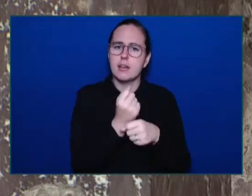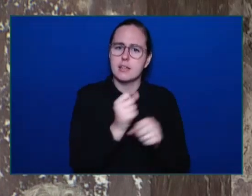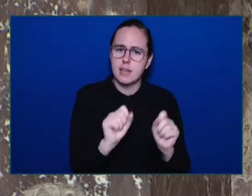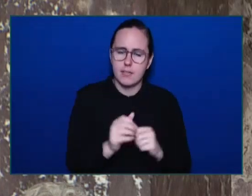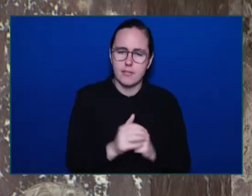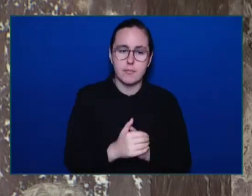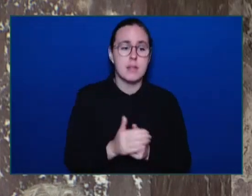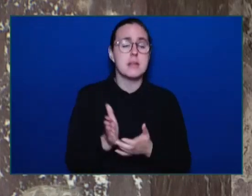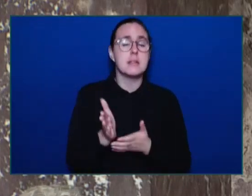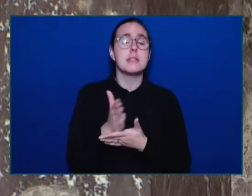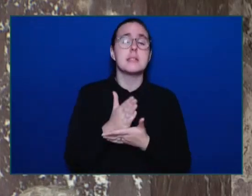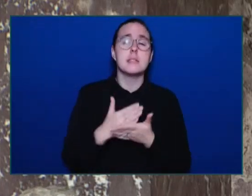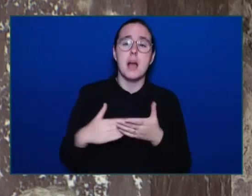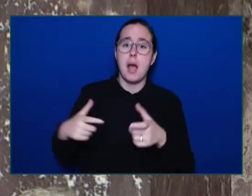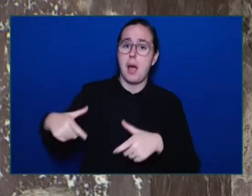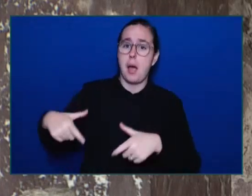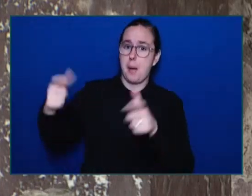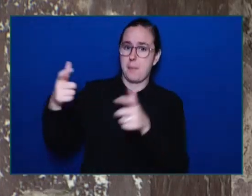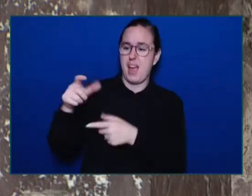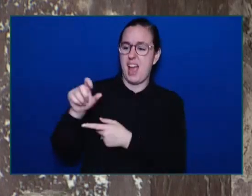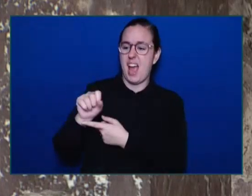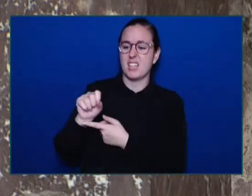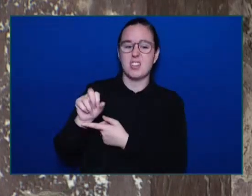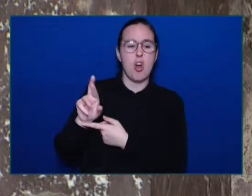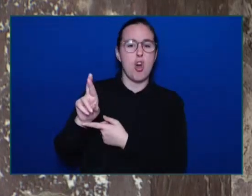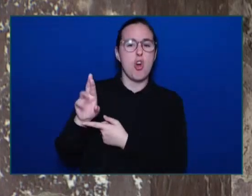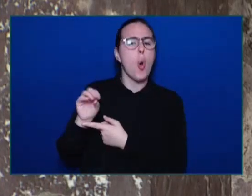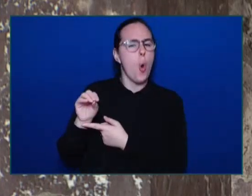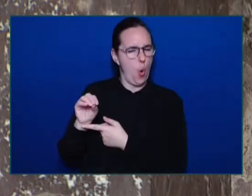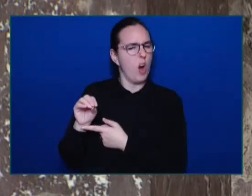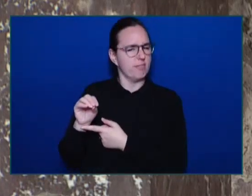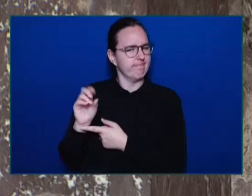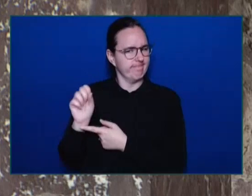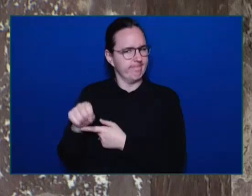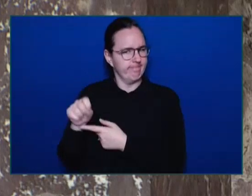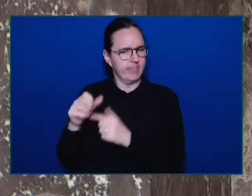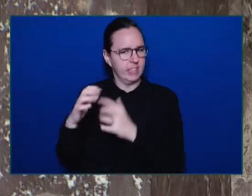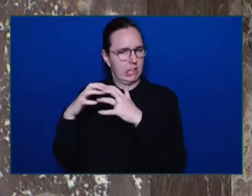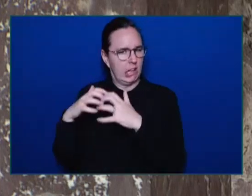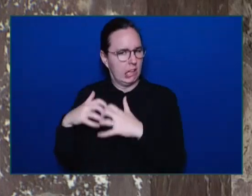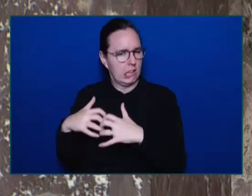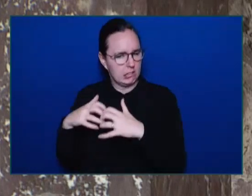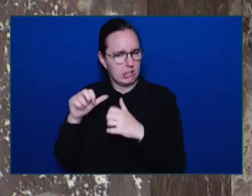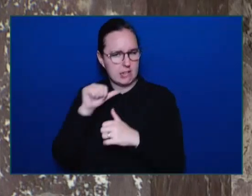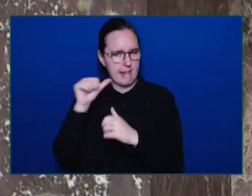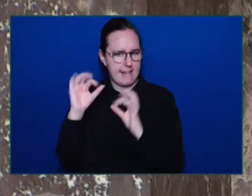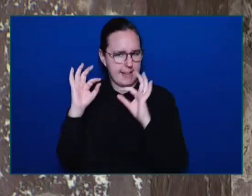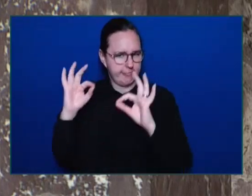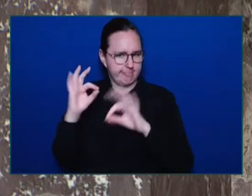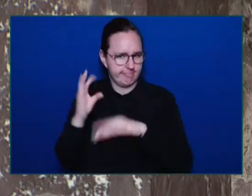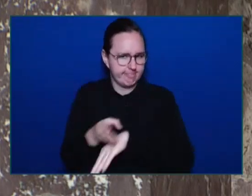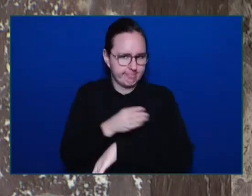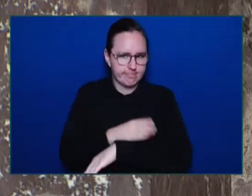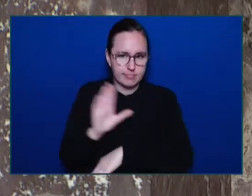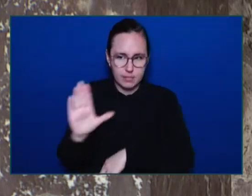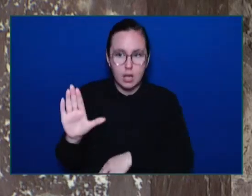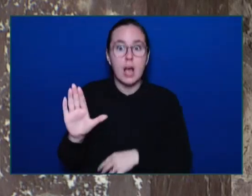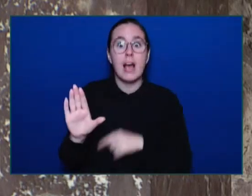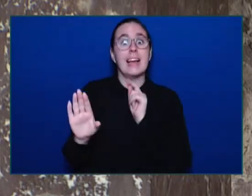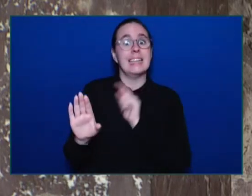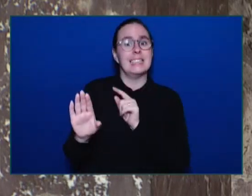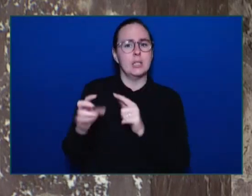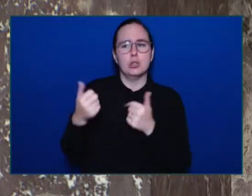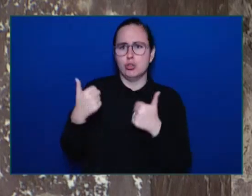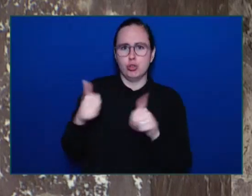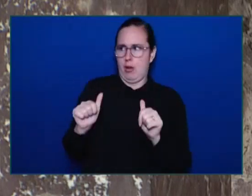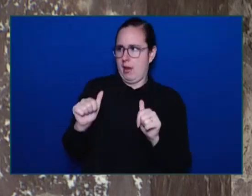tough shape, and we're working with our partners to renovate, to make them safer, and all that work is happening. We know